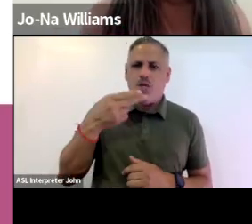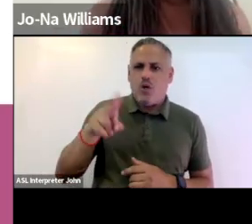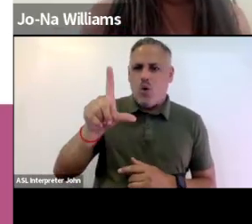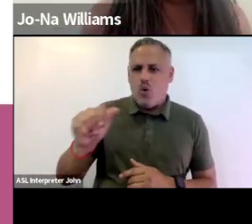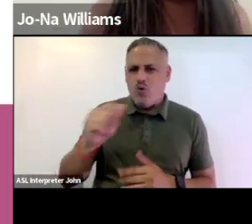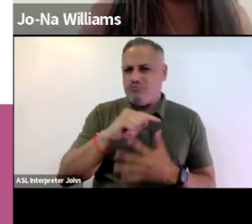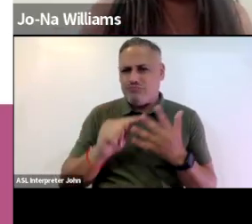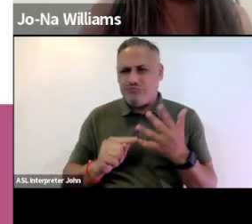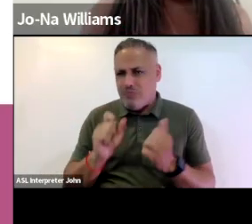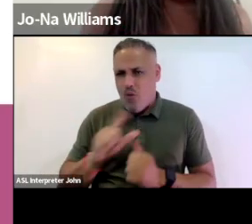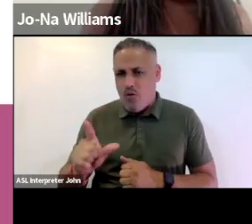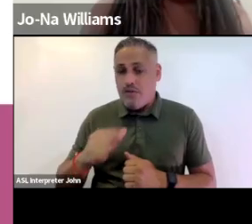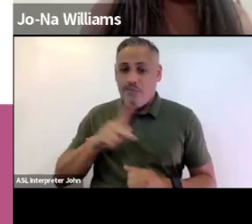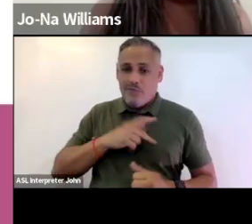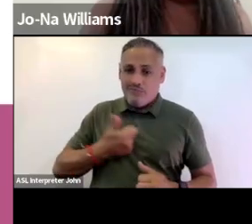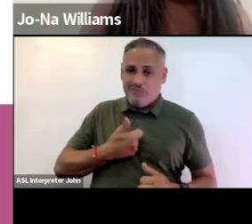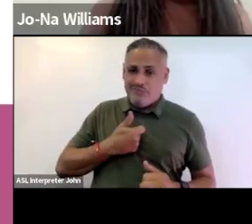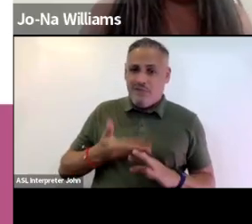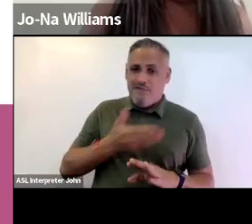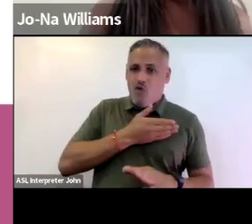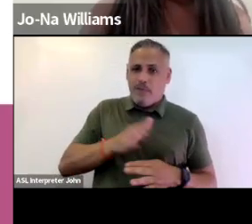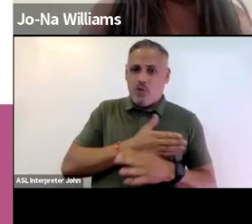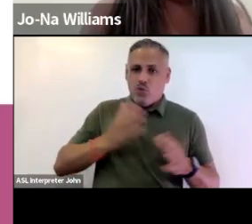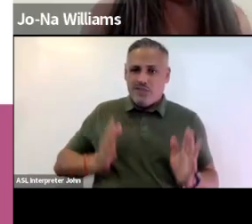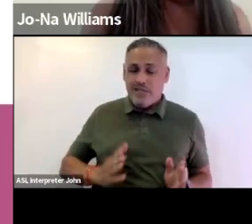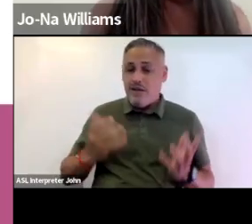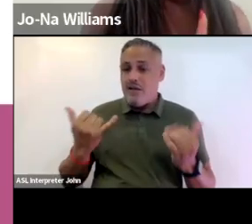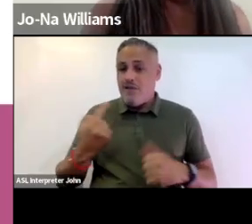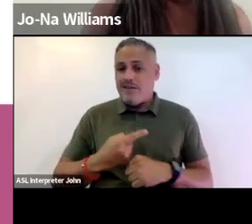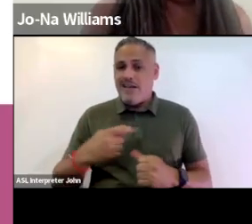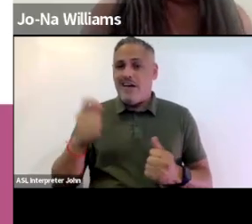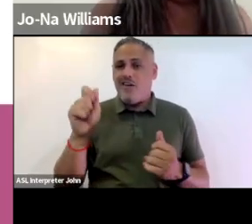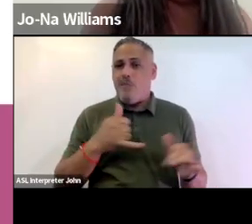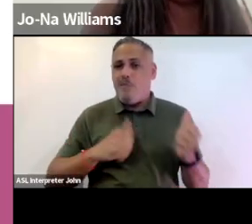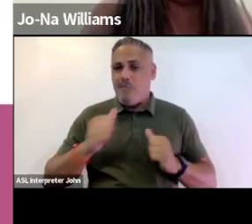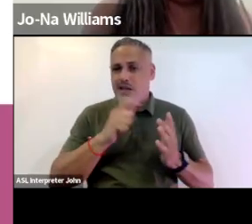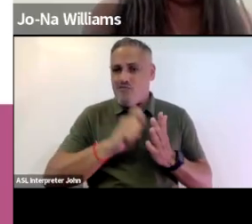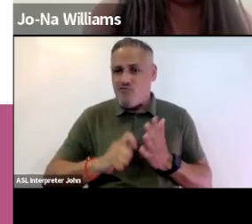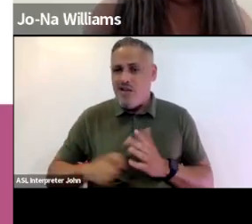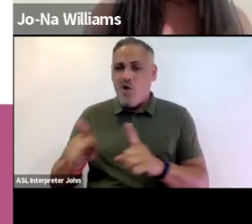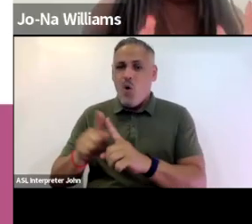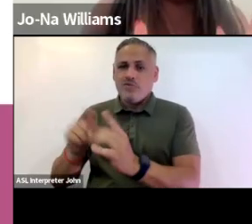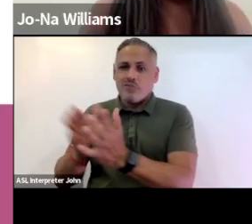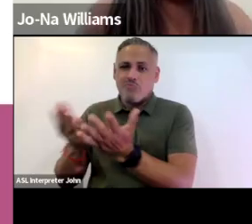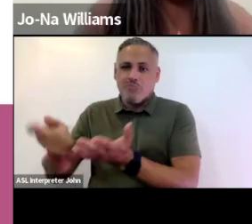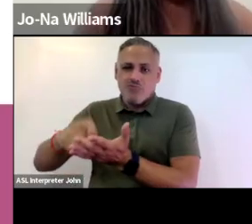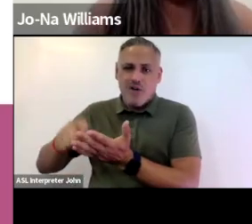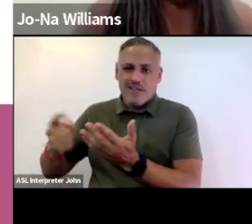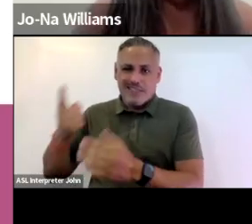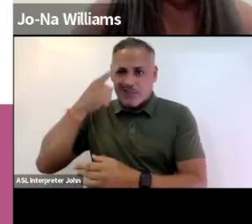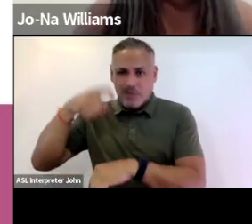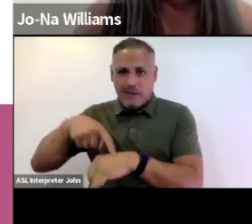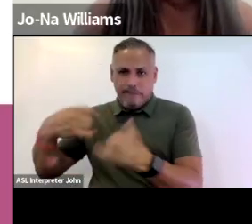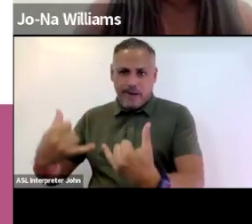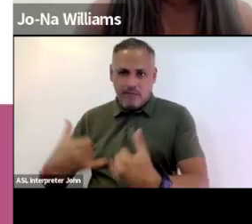it. Personally, I am a former musician and currently a playwright, and I'm also working on a novel this summer. Next slide,